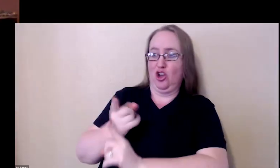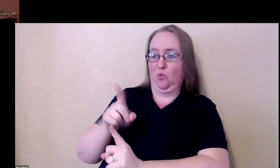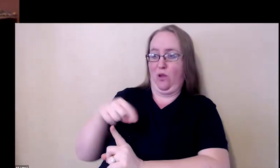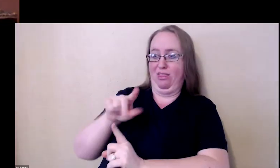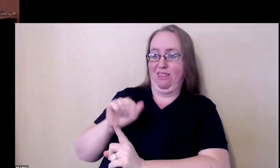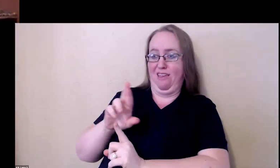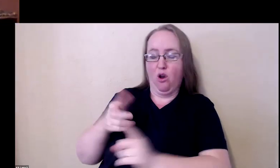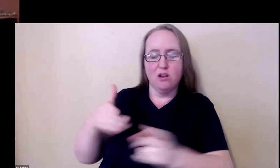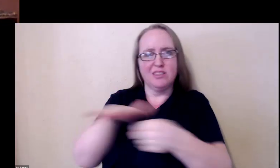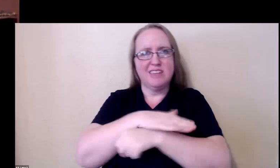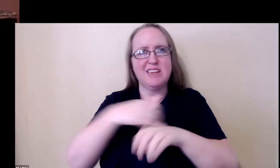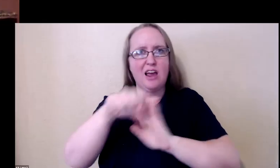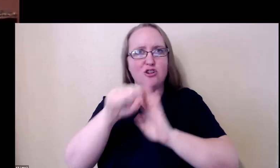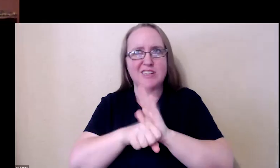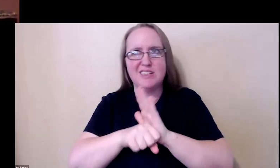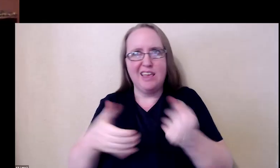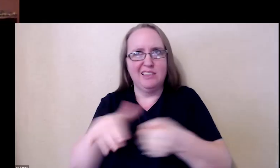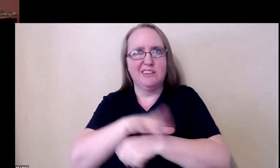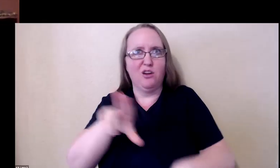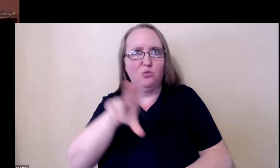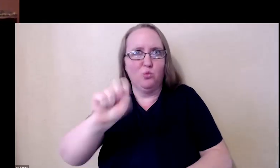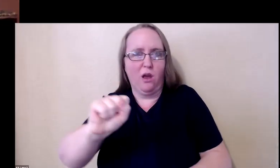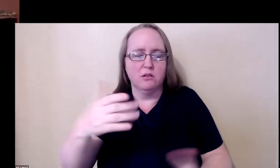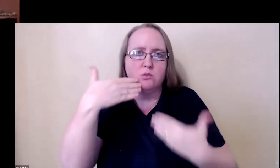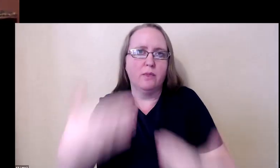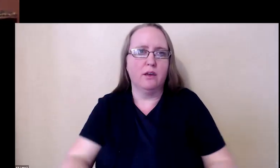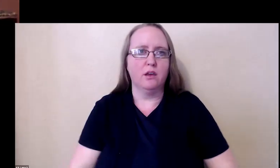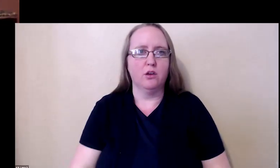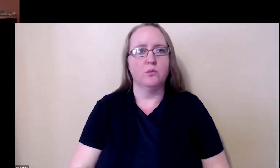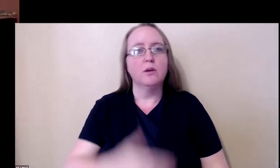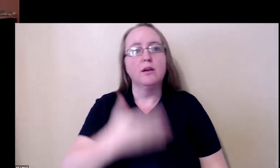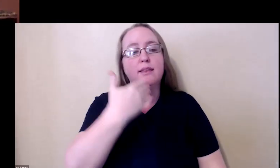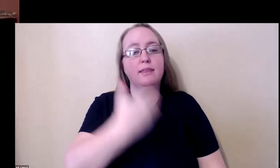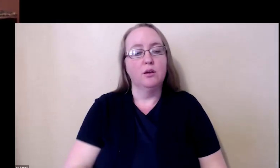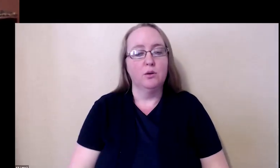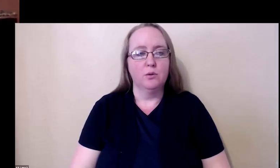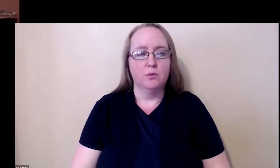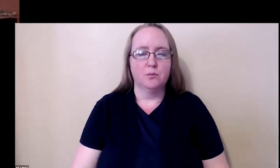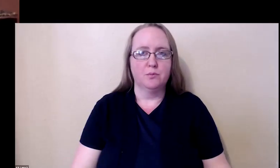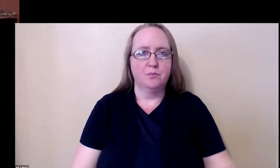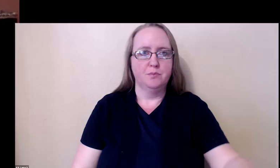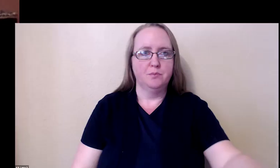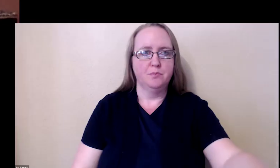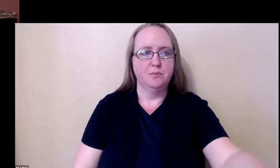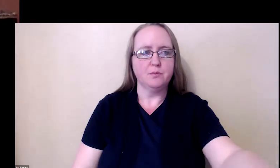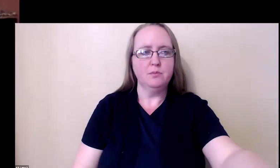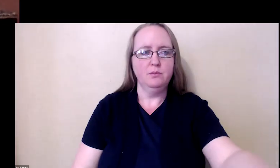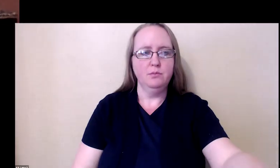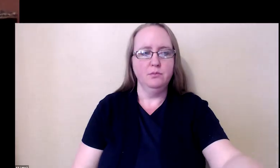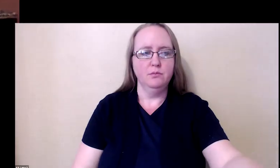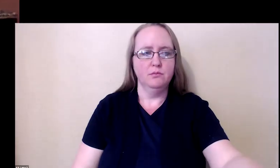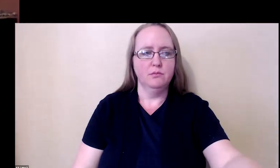state of Texas and the whole United States. Thank you. Thank you. Thank you. Any